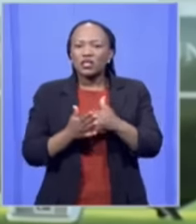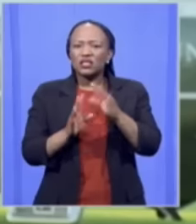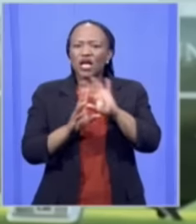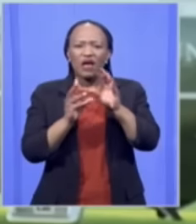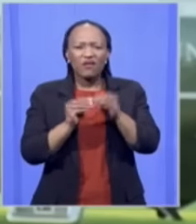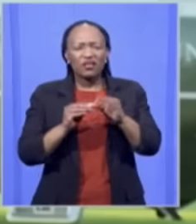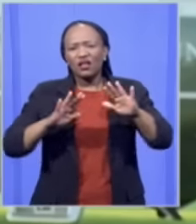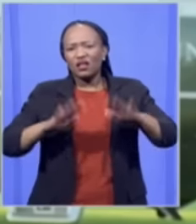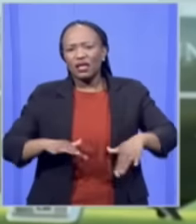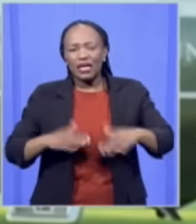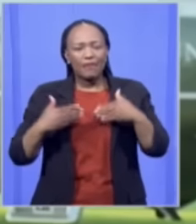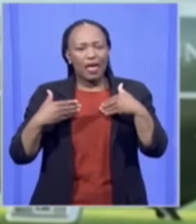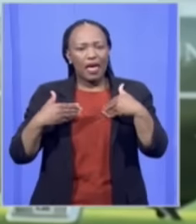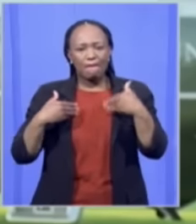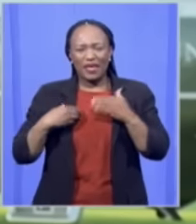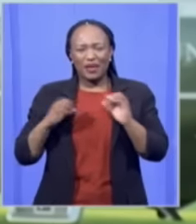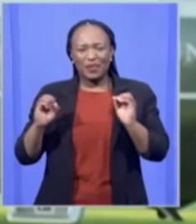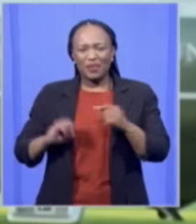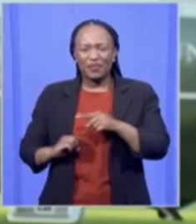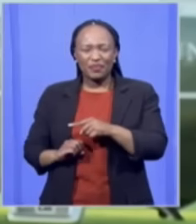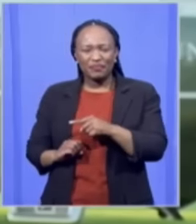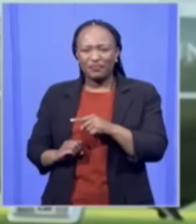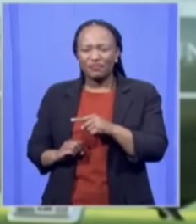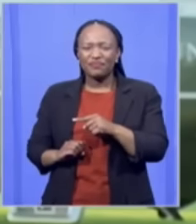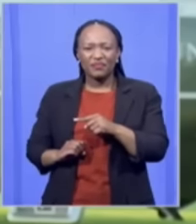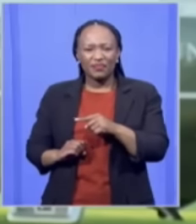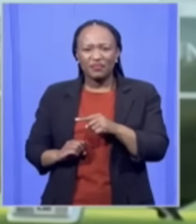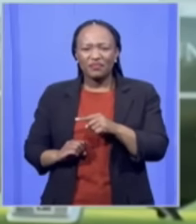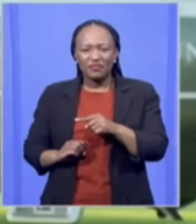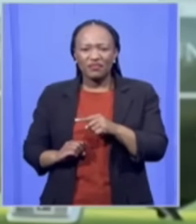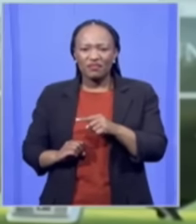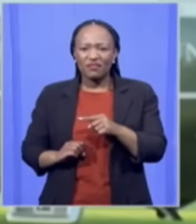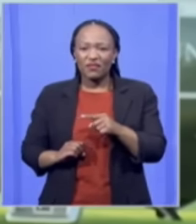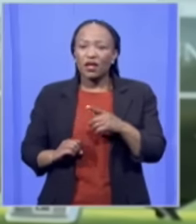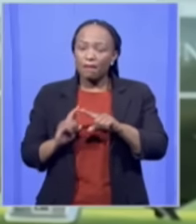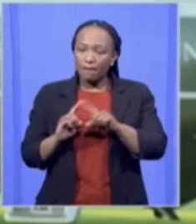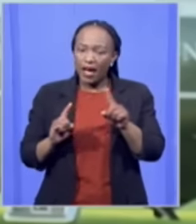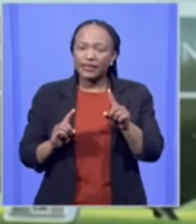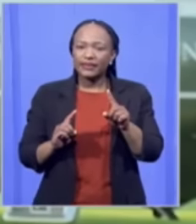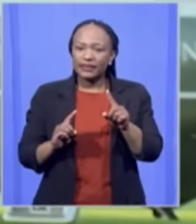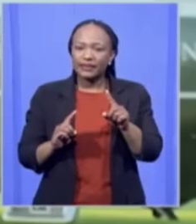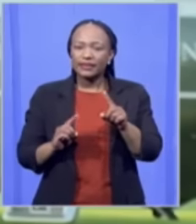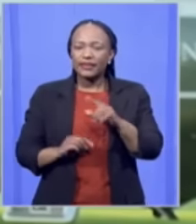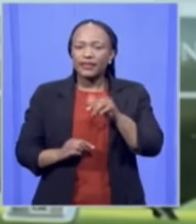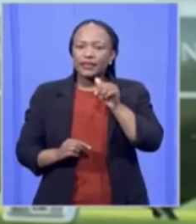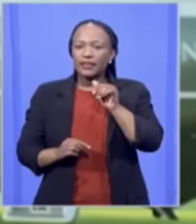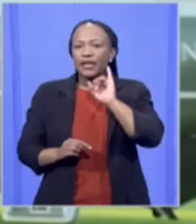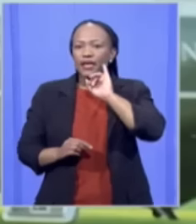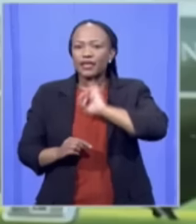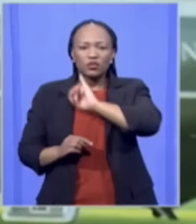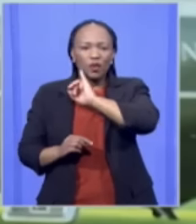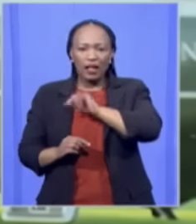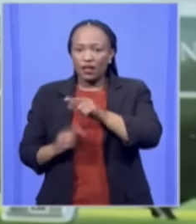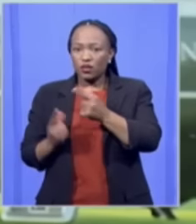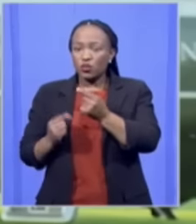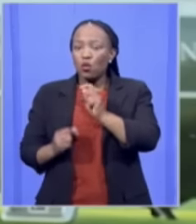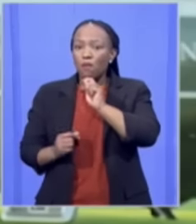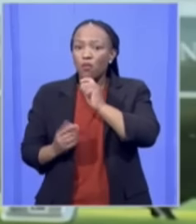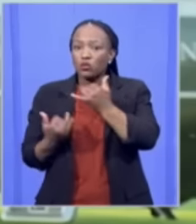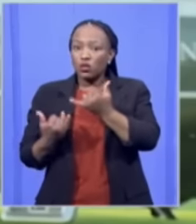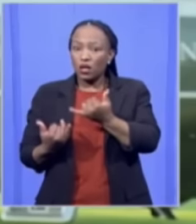on them. So I'm not happy with them. I'm not happy with Iran either. But I'm really unhappy if Israel's going out this morning because of one